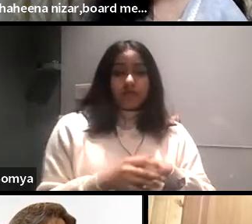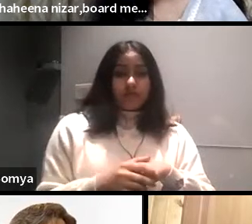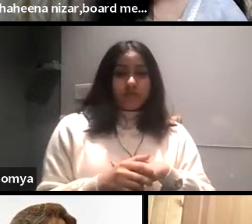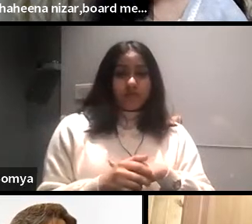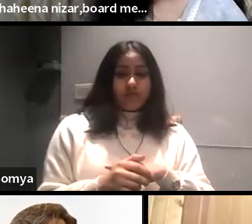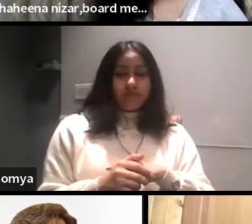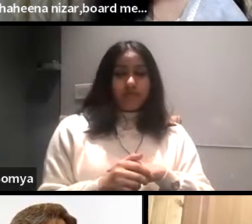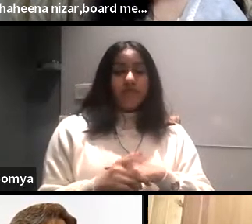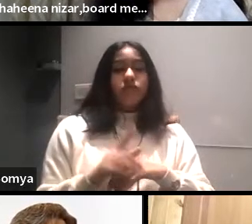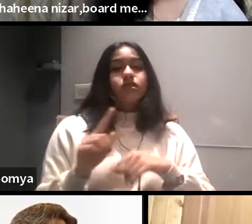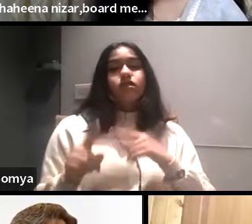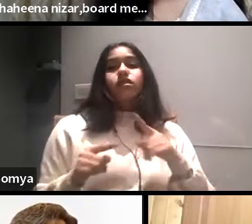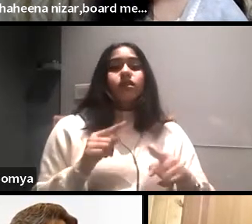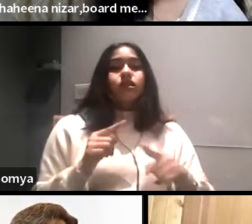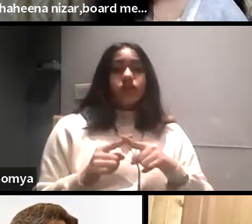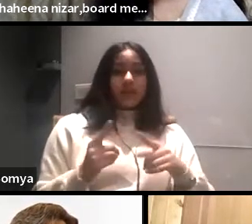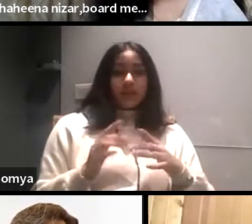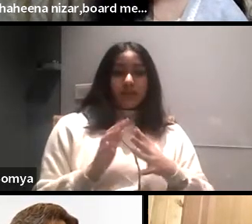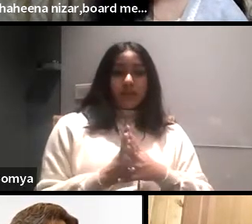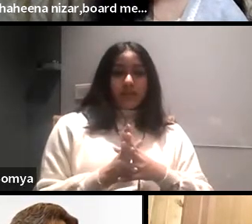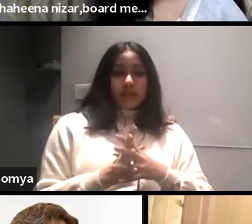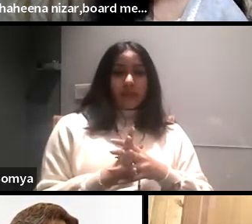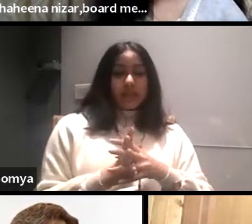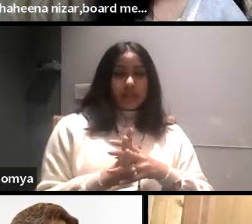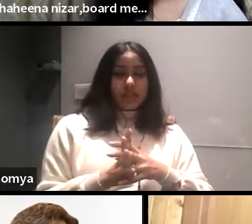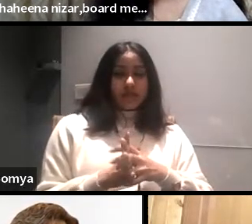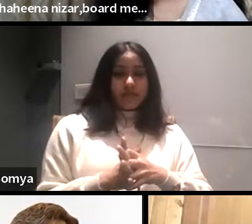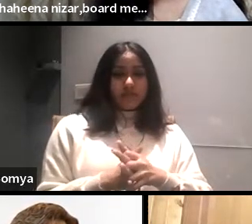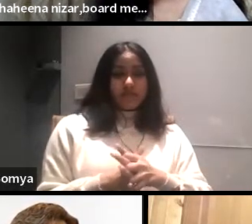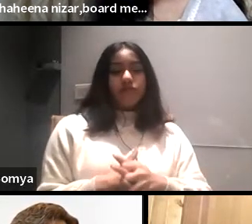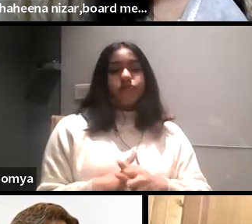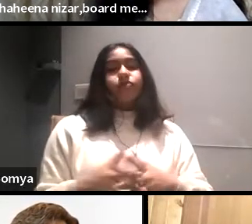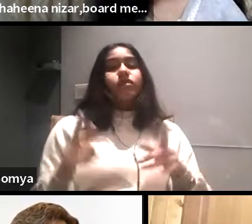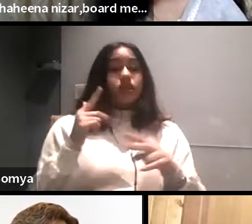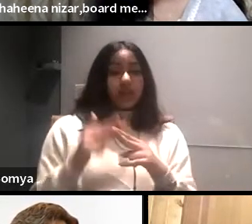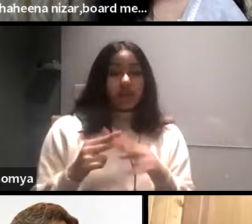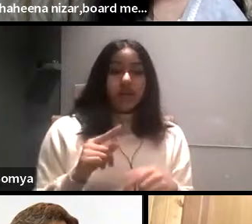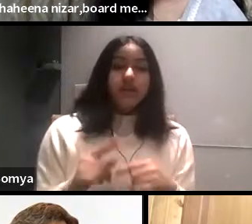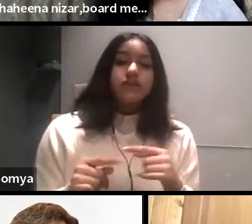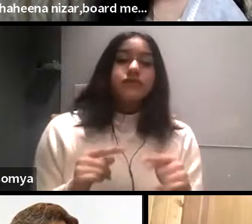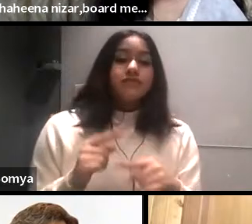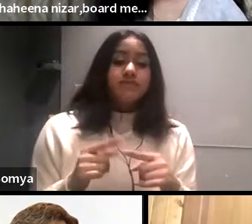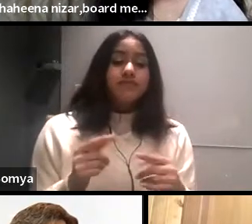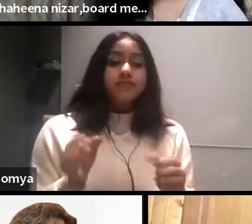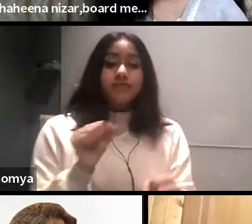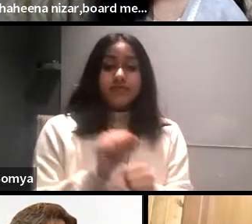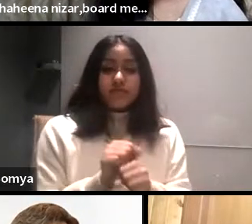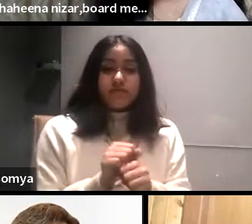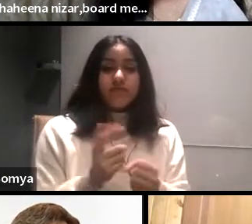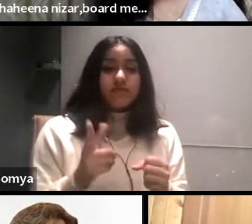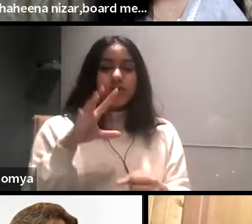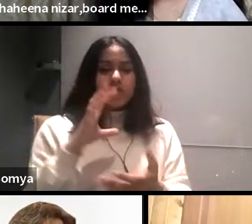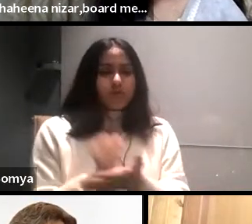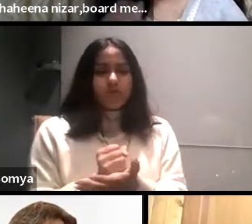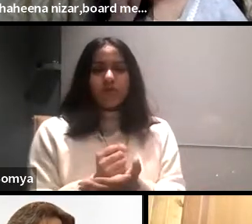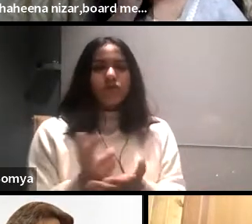it is about, I think it's about education, number one, but it's also about ensuring that